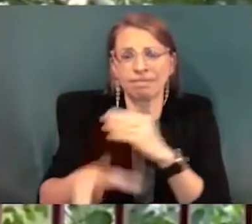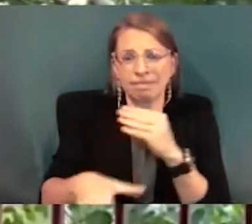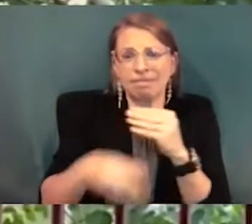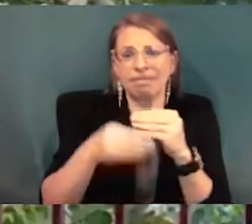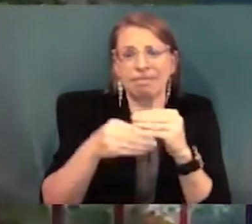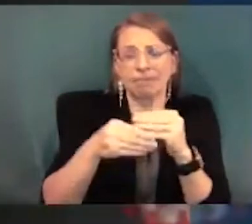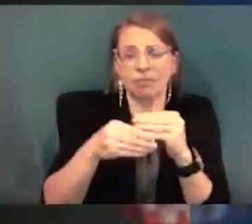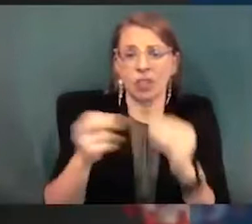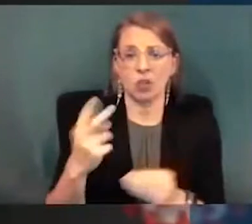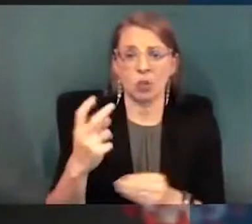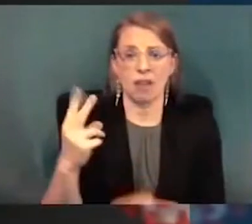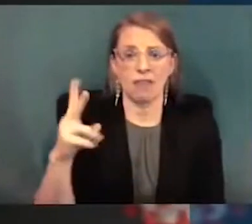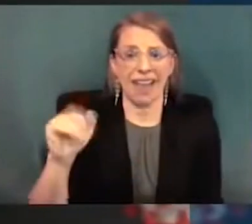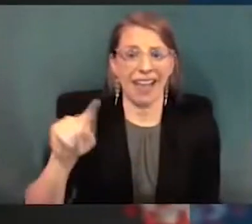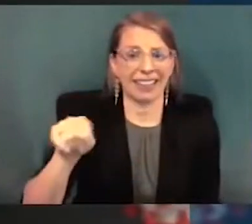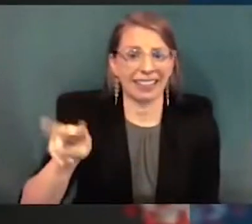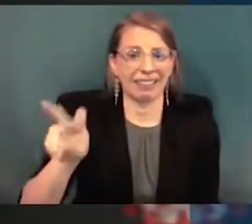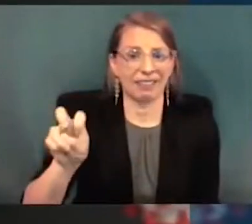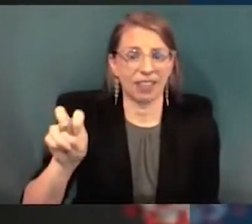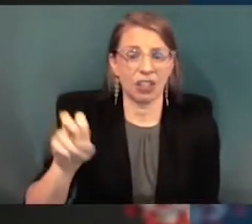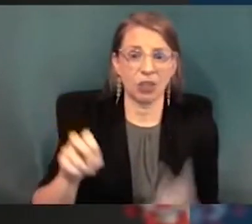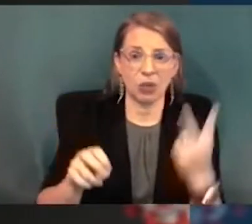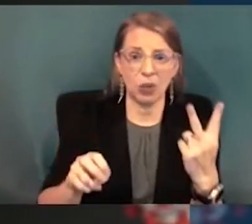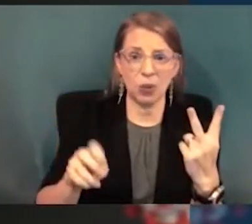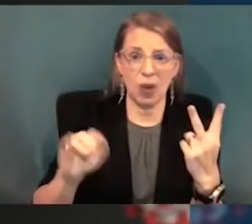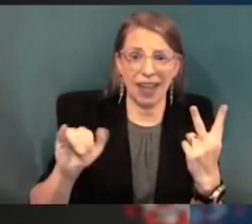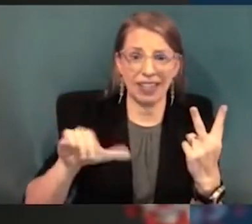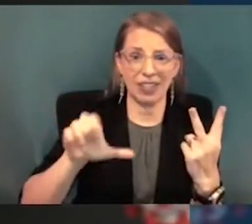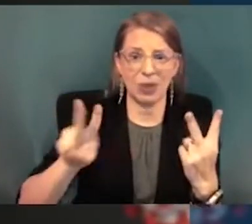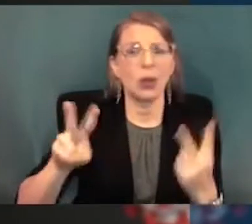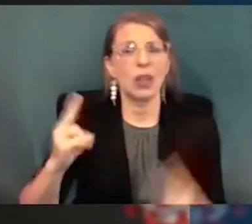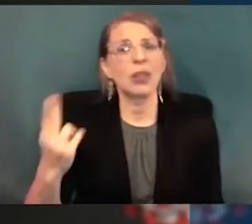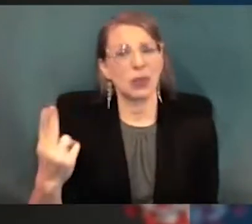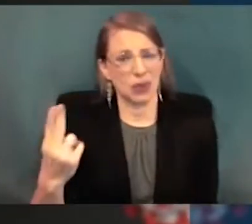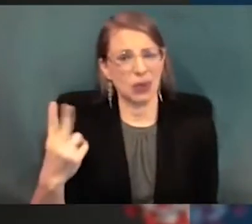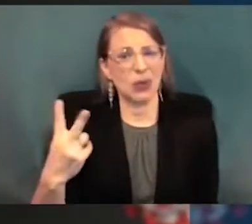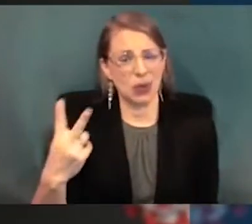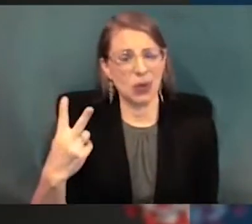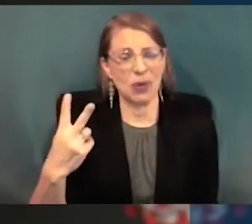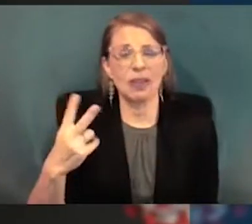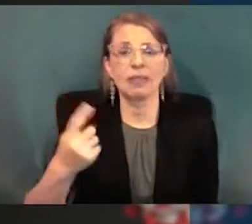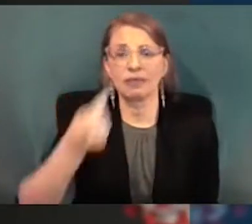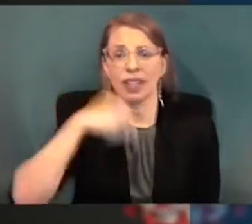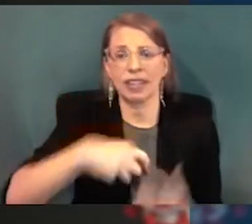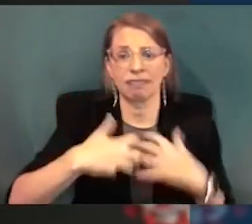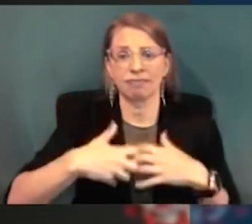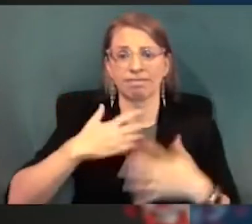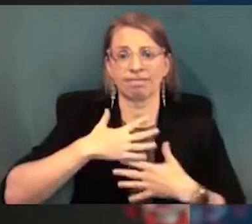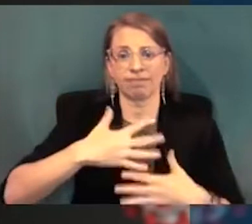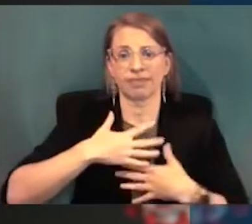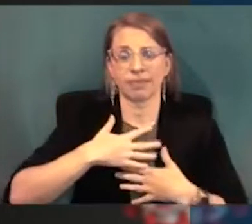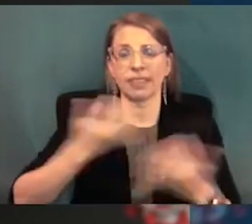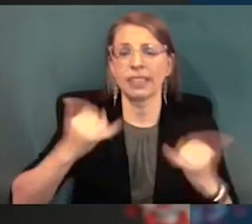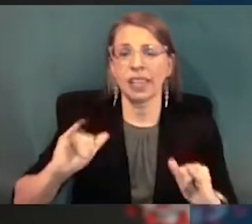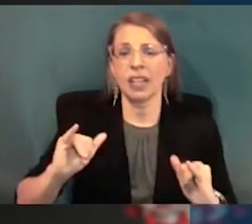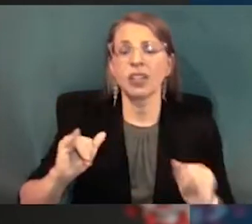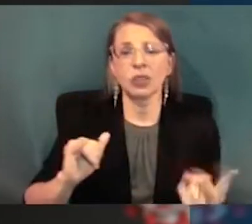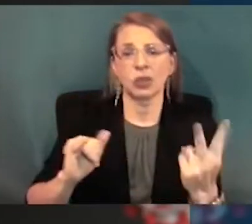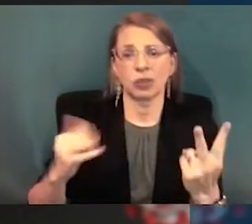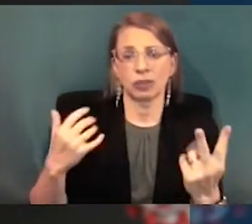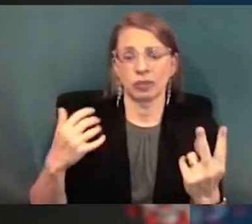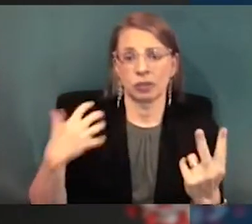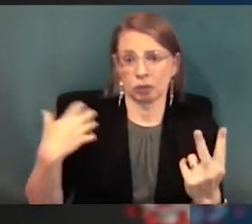We have 12 active infections with 2 in the ICU, 2 on the ventilator, still 10 in that recovery period. Hays has